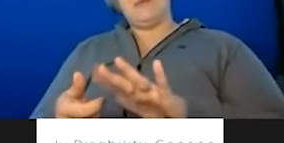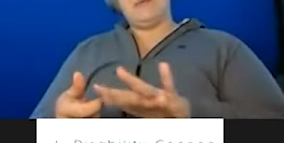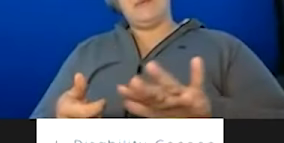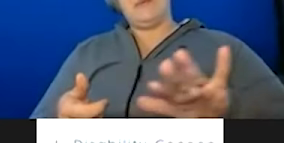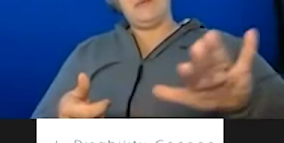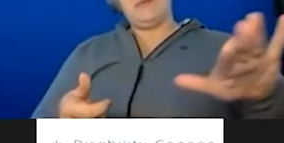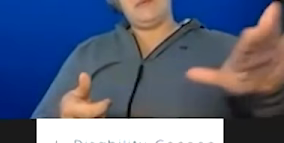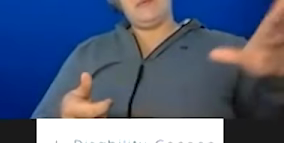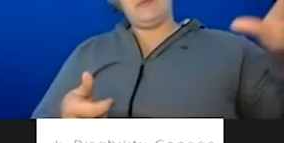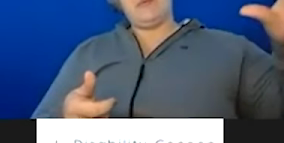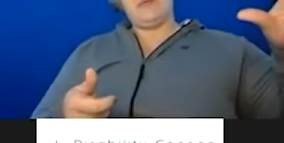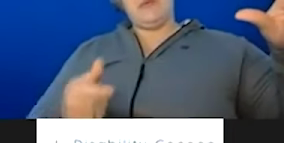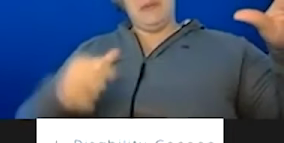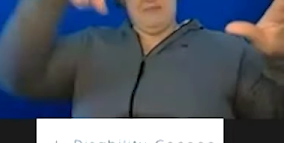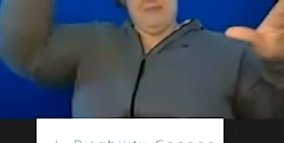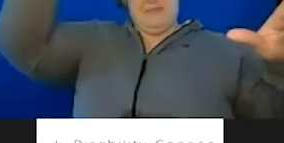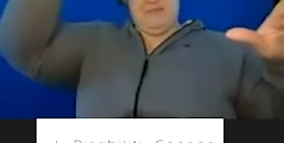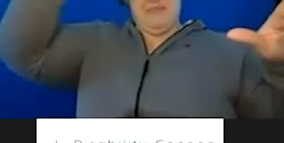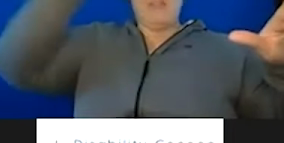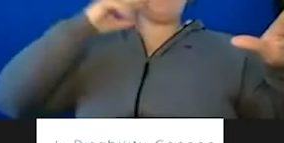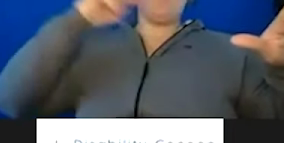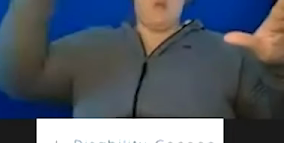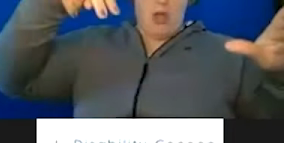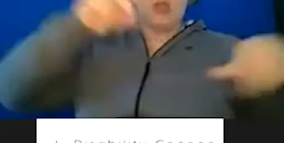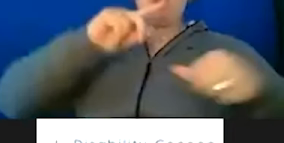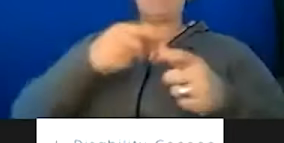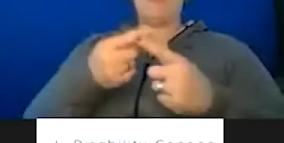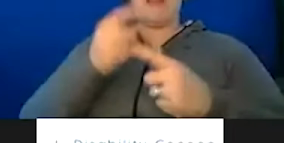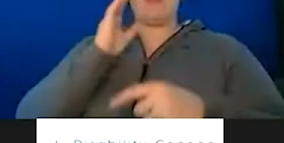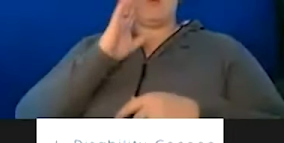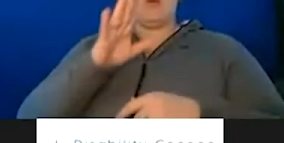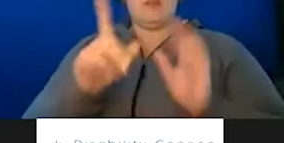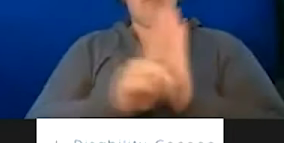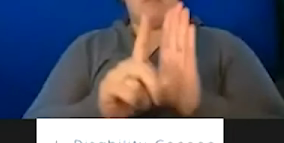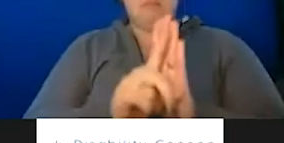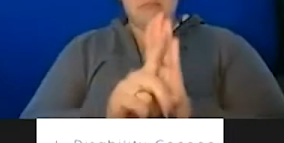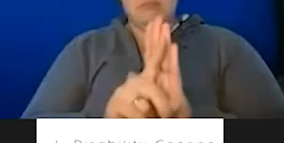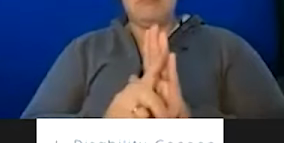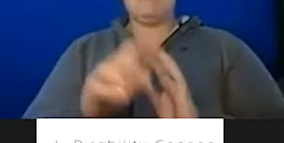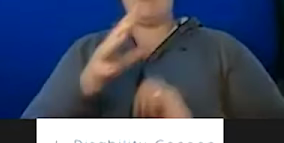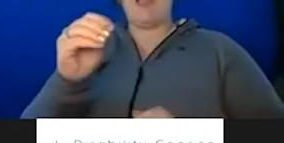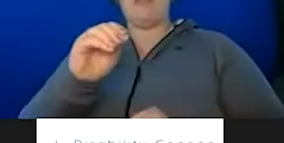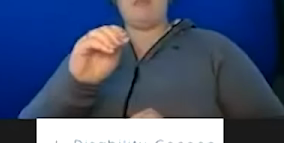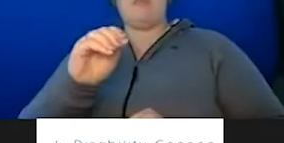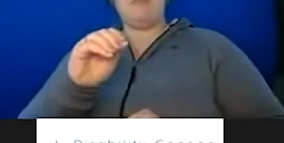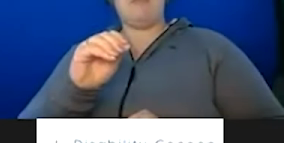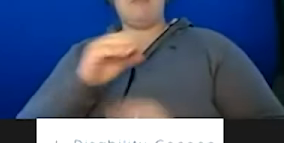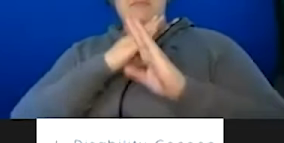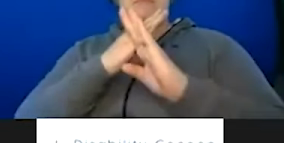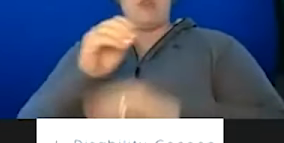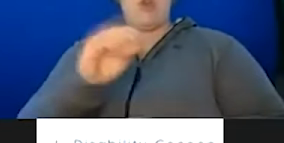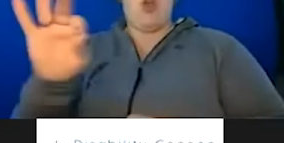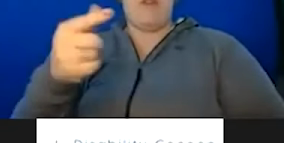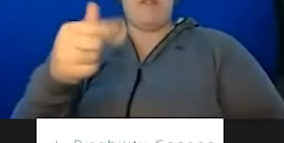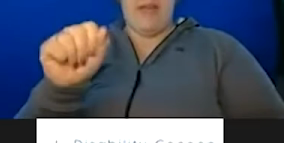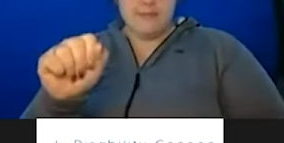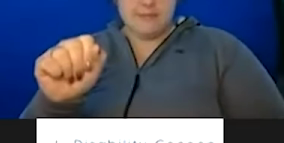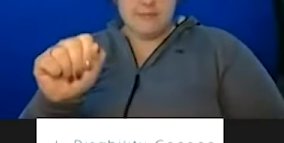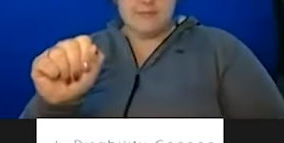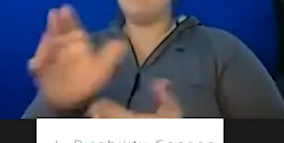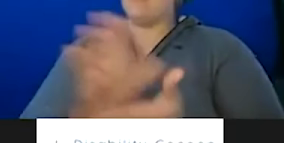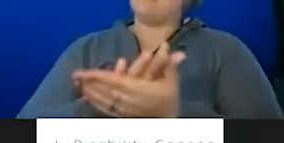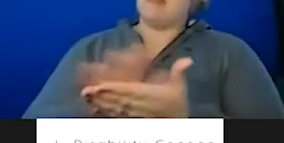it does, it shuts the gas off altogether. So that helps provide an extra safety net for people who maybe have a gas stove